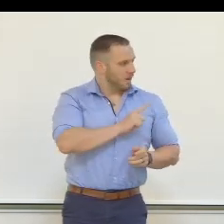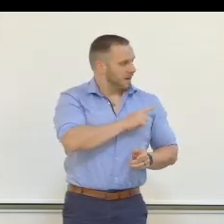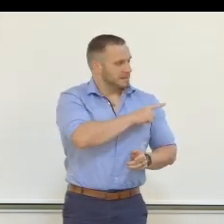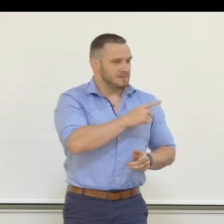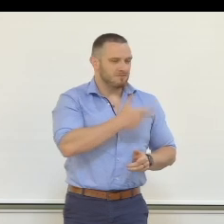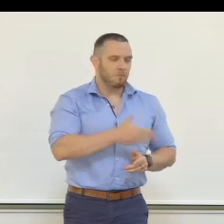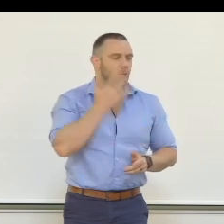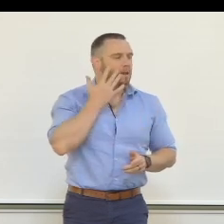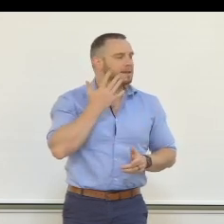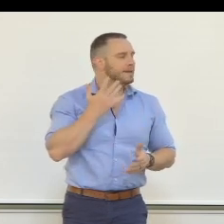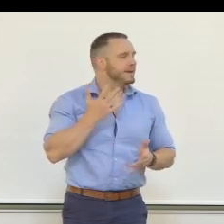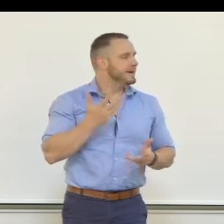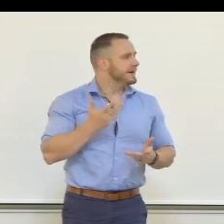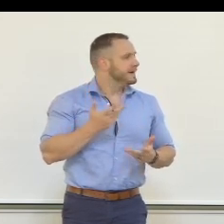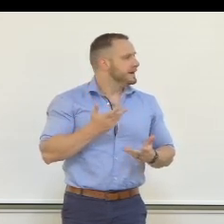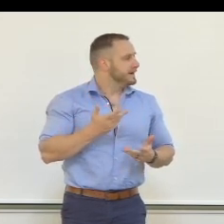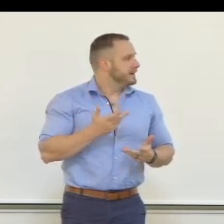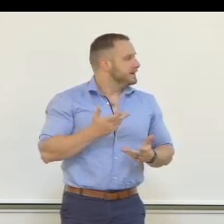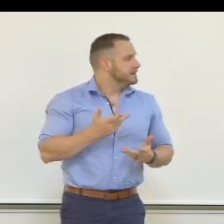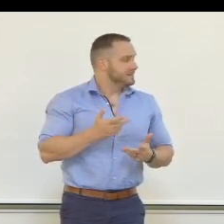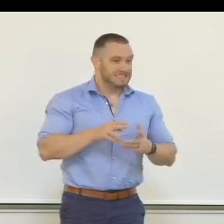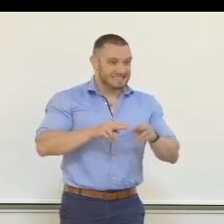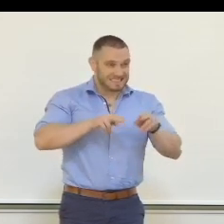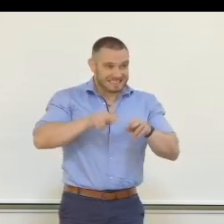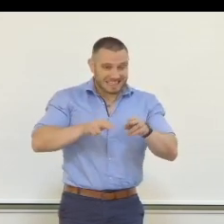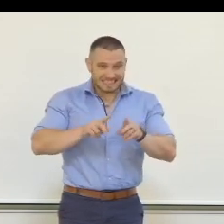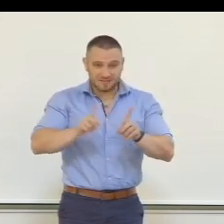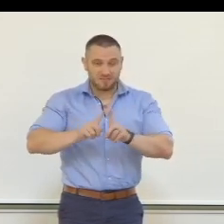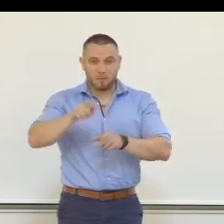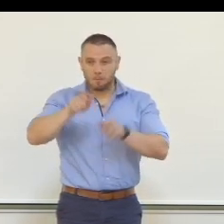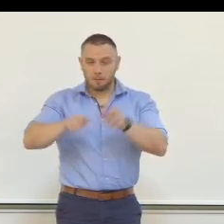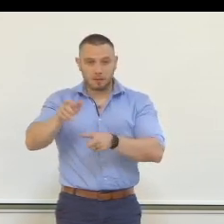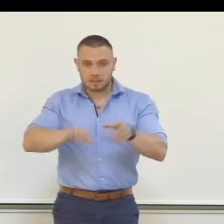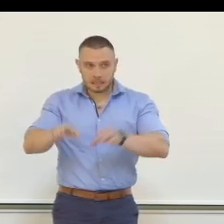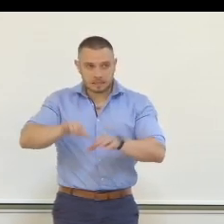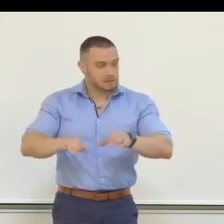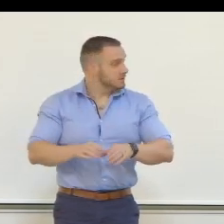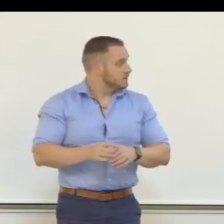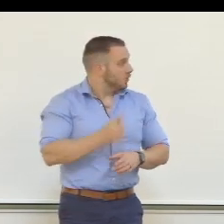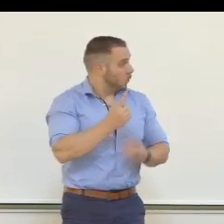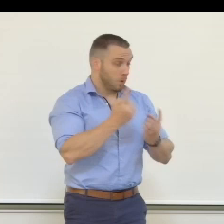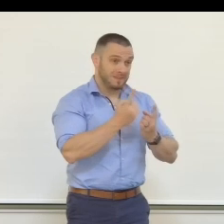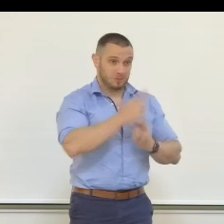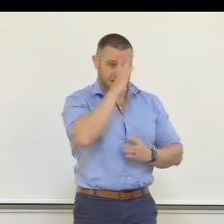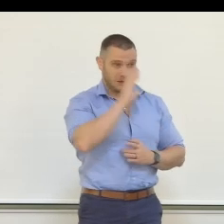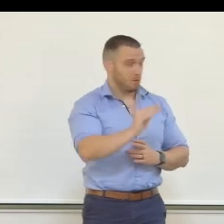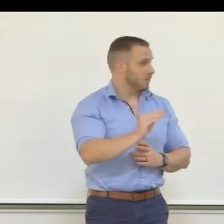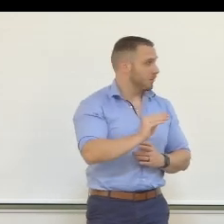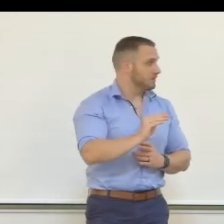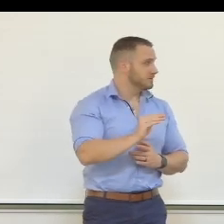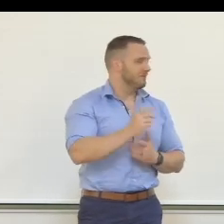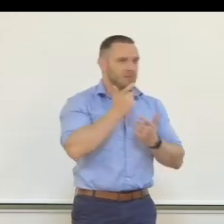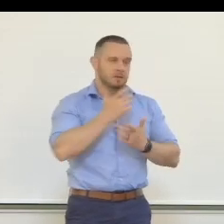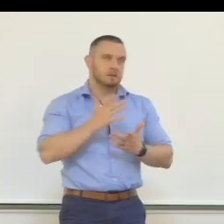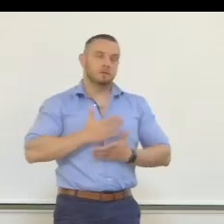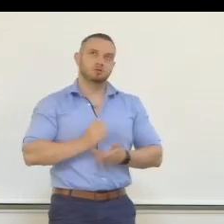when we had the test runs with the scientists. One fun thing to note, well, fun, it was a lot of